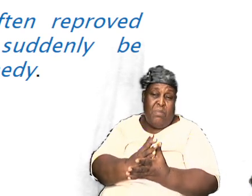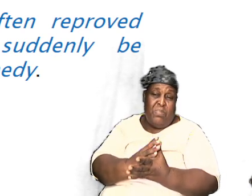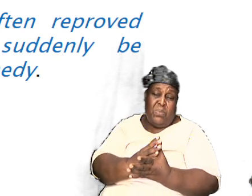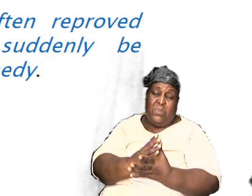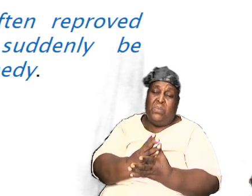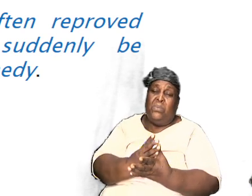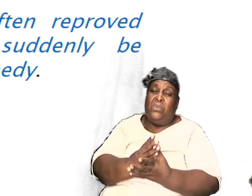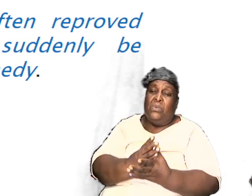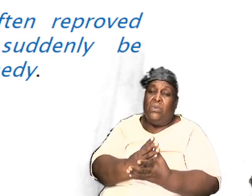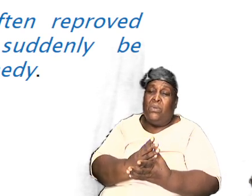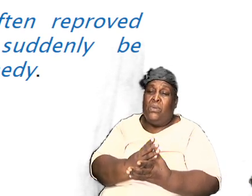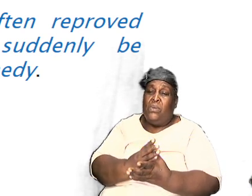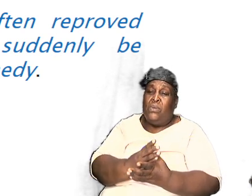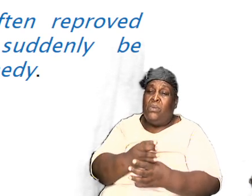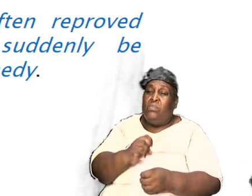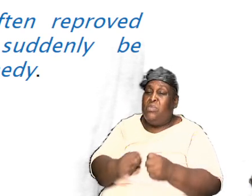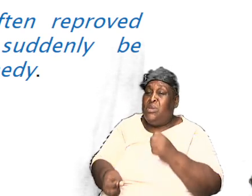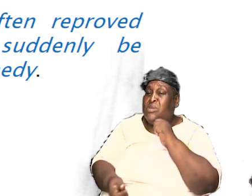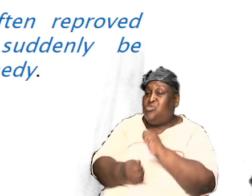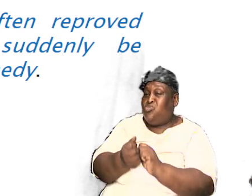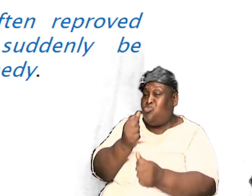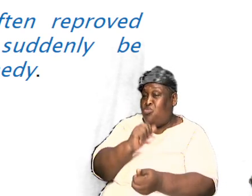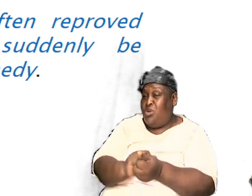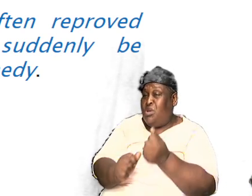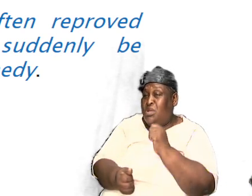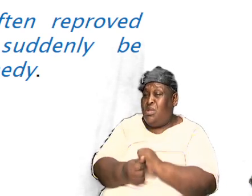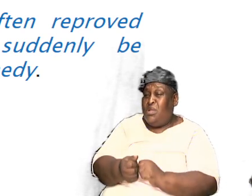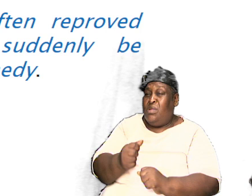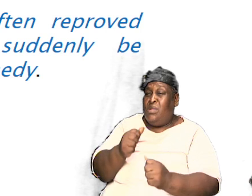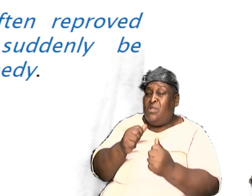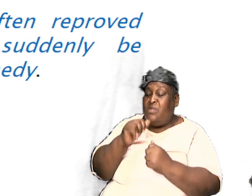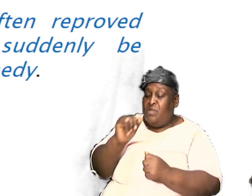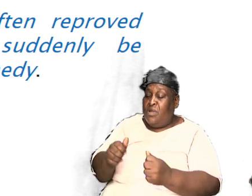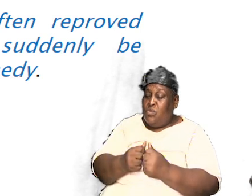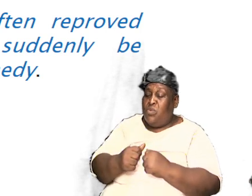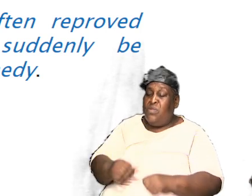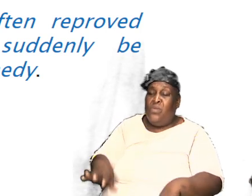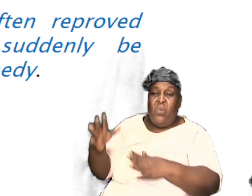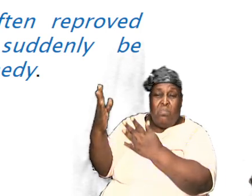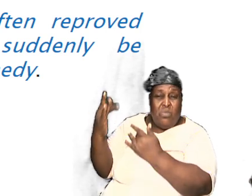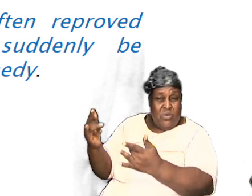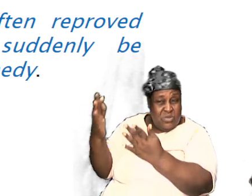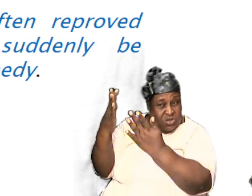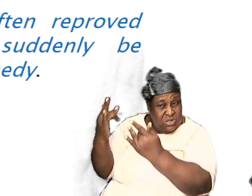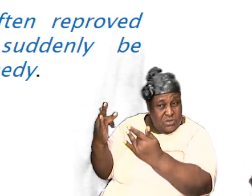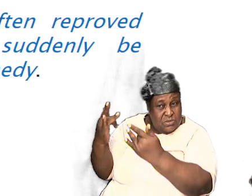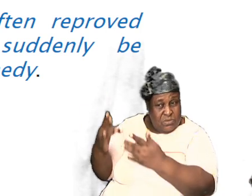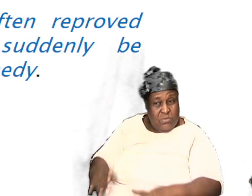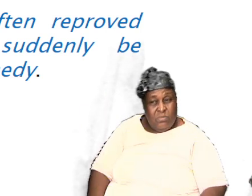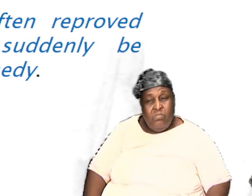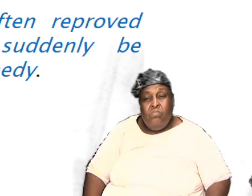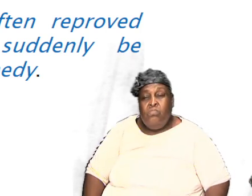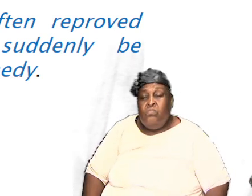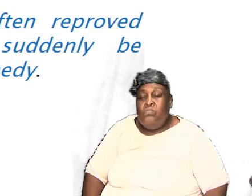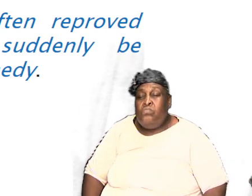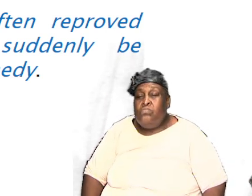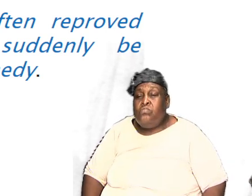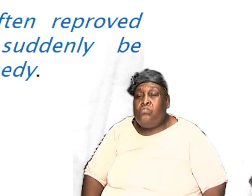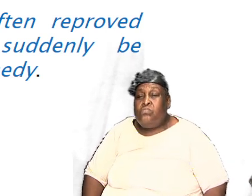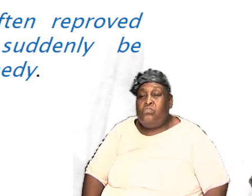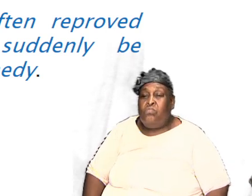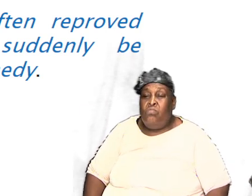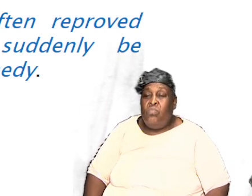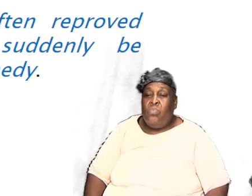This is next. That suddenly be described, and that's the remedy. So when we look at the